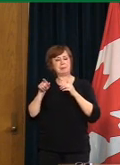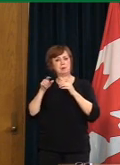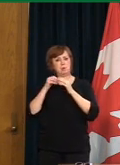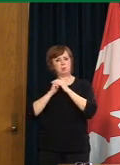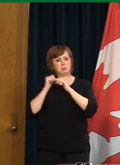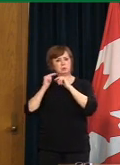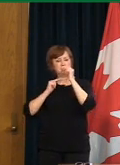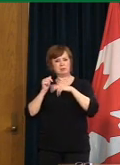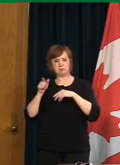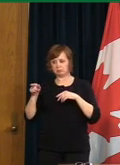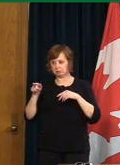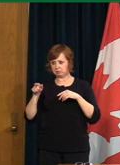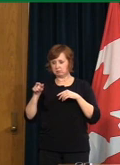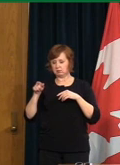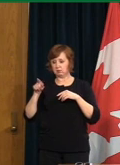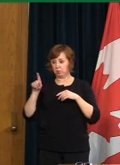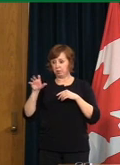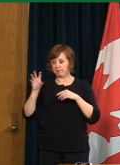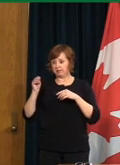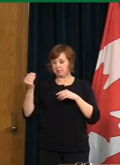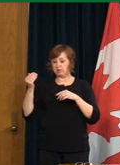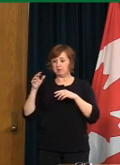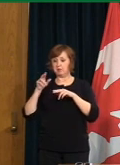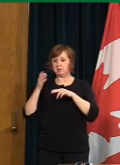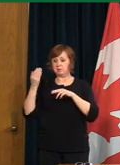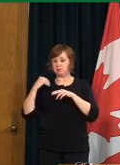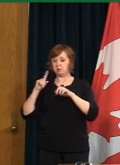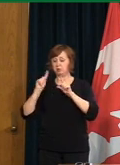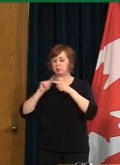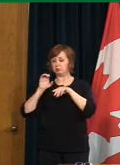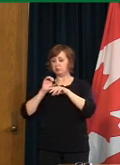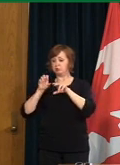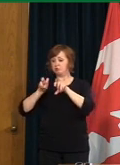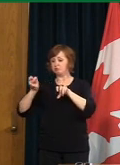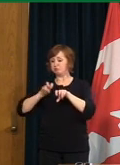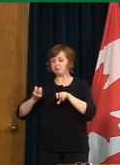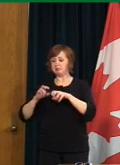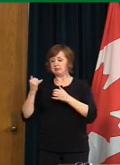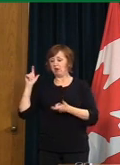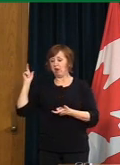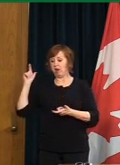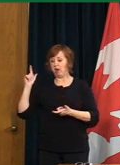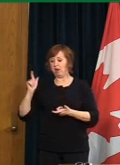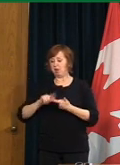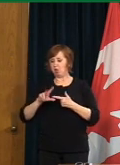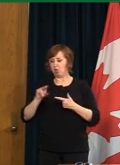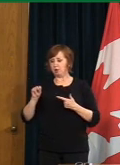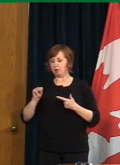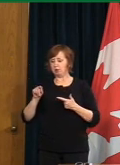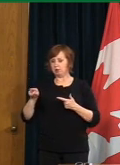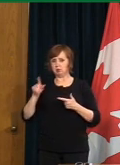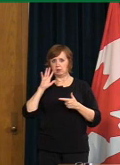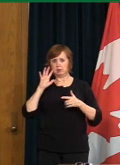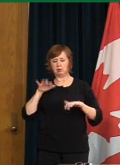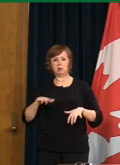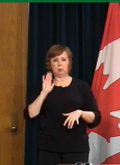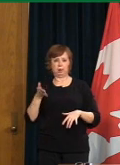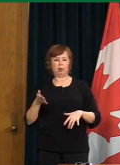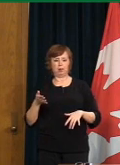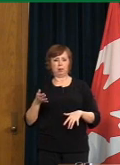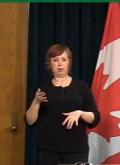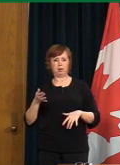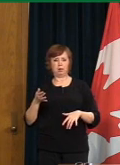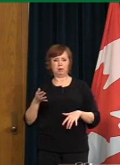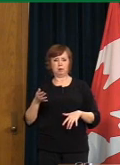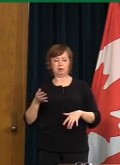them in the short term, but we also feel it's going to present significant results in bending our spread of